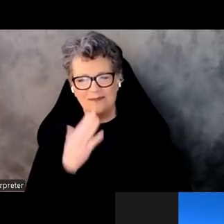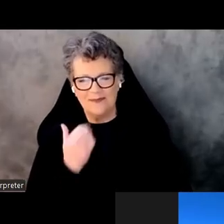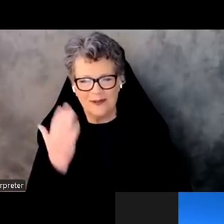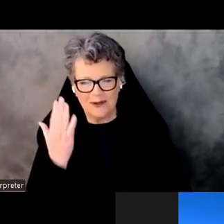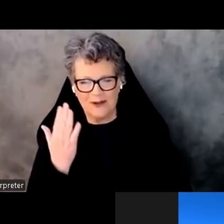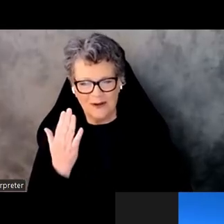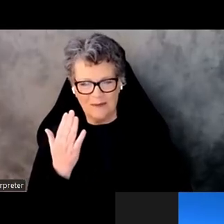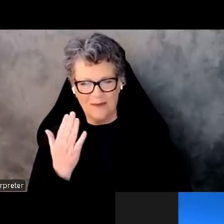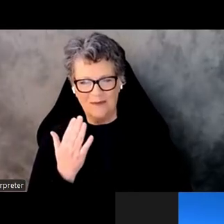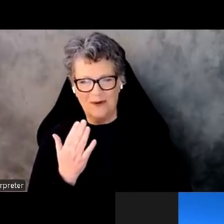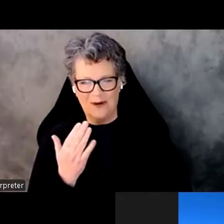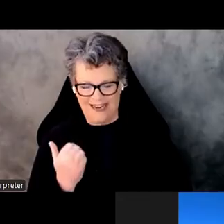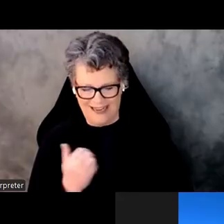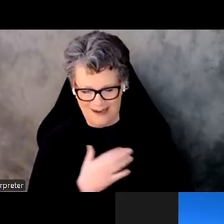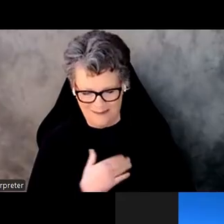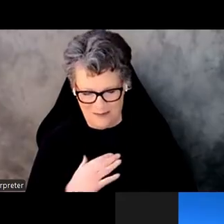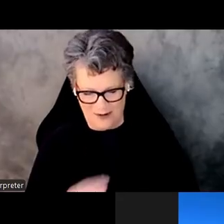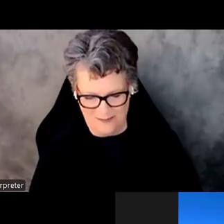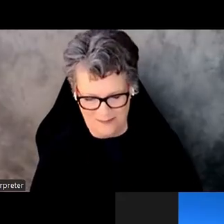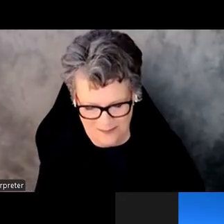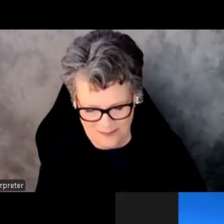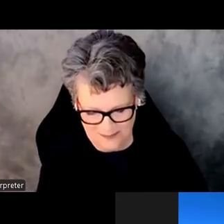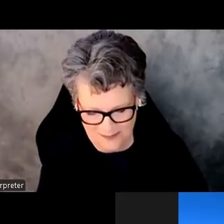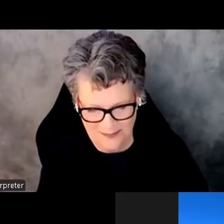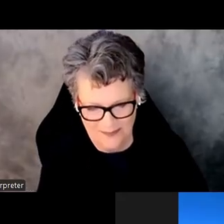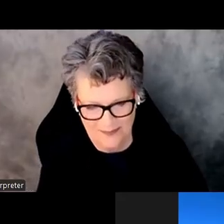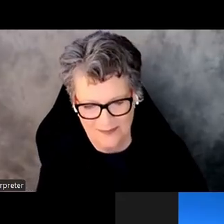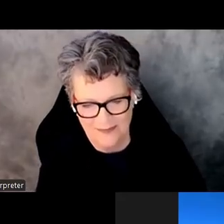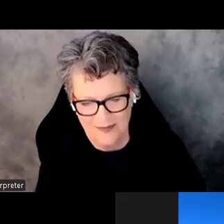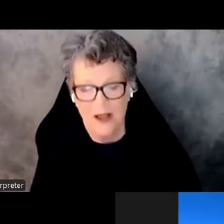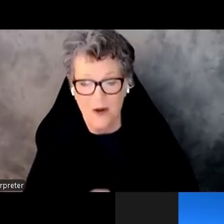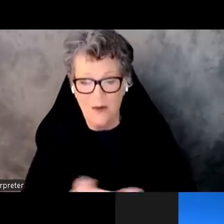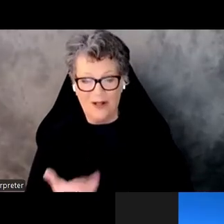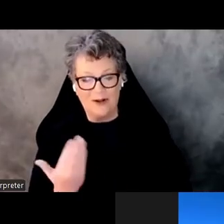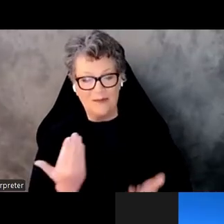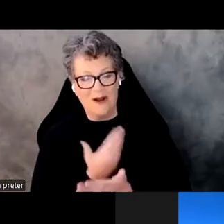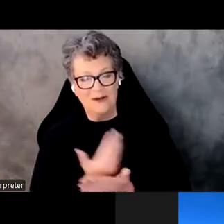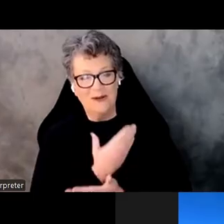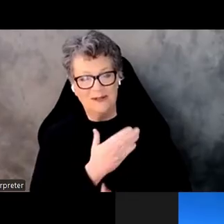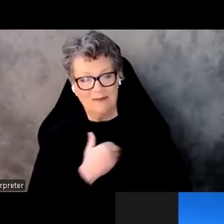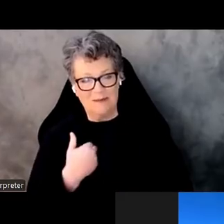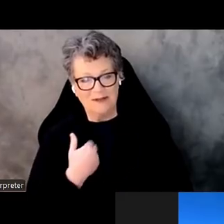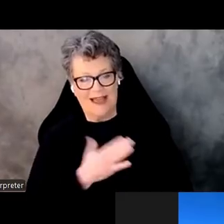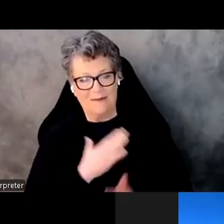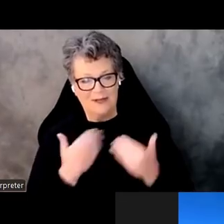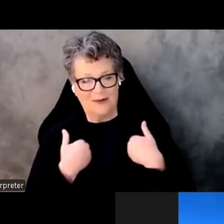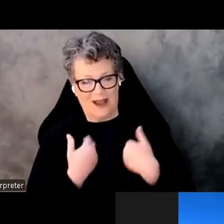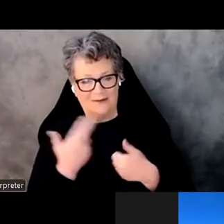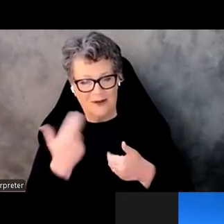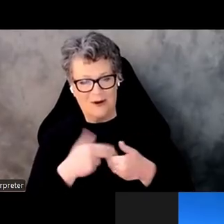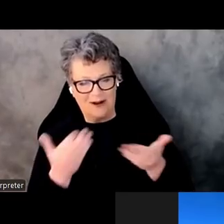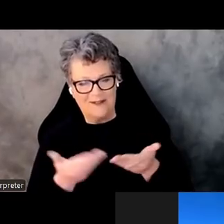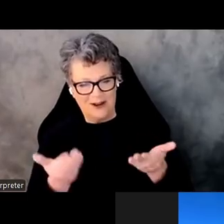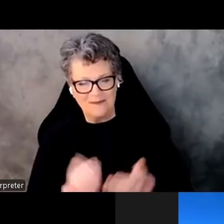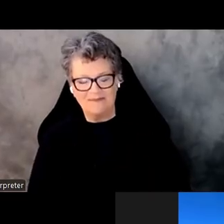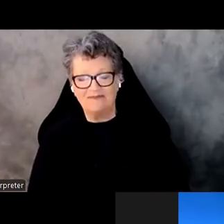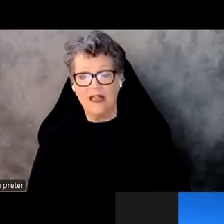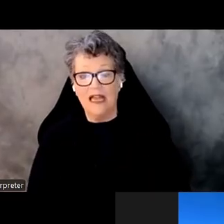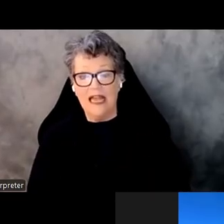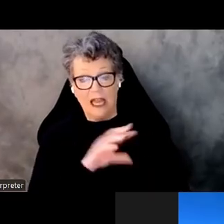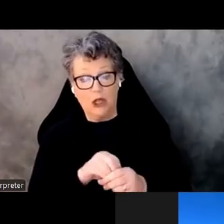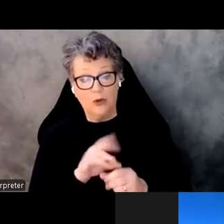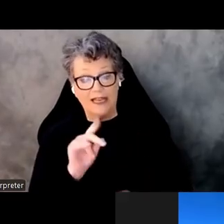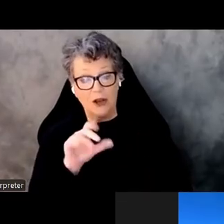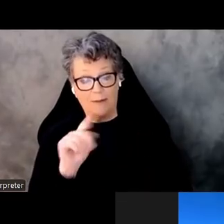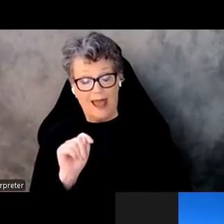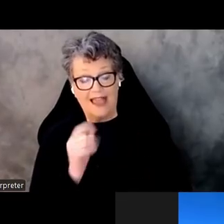Good morning, PWSA Board, and welcome to our two newest members. Happy to have you part of the team here at Pittsburgh Water. Included in your board packet is